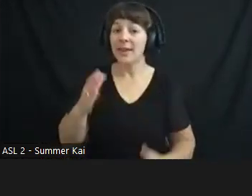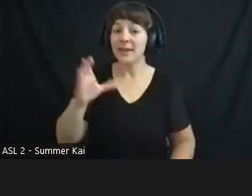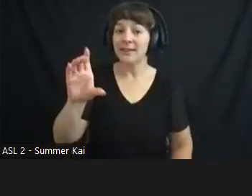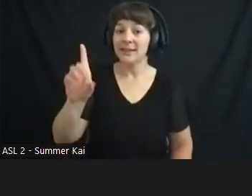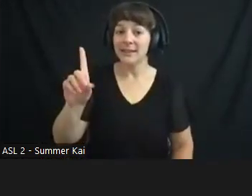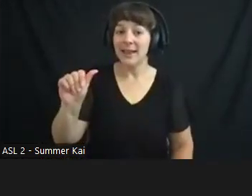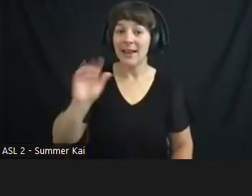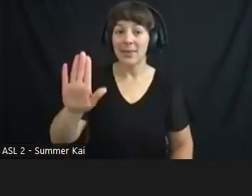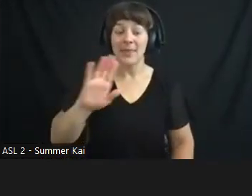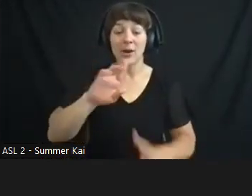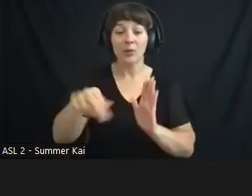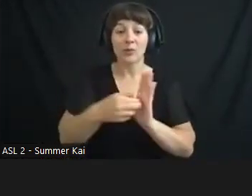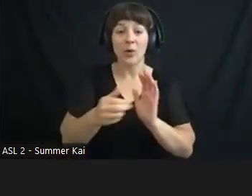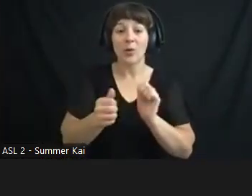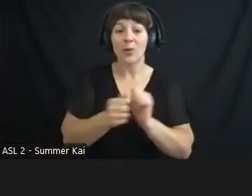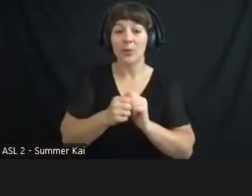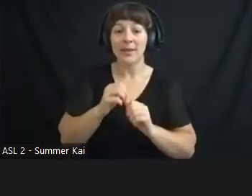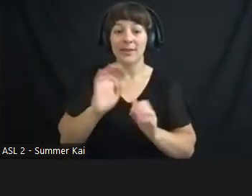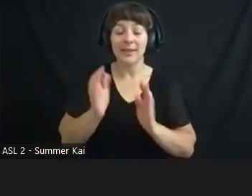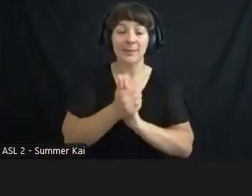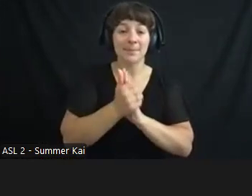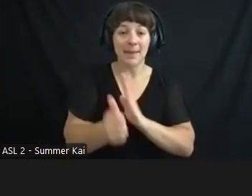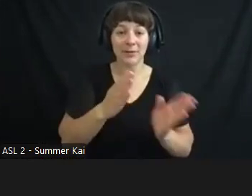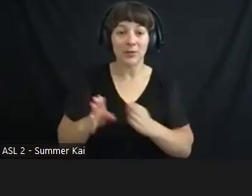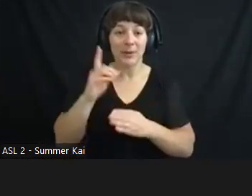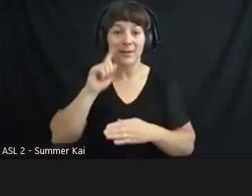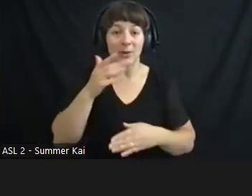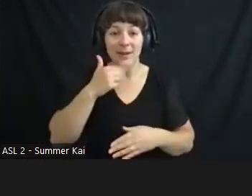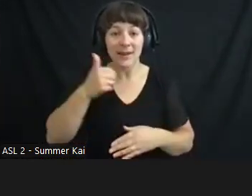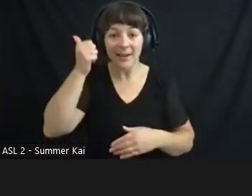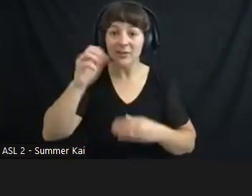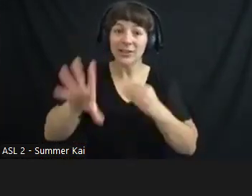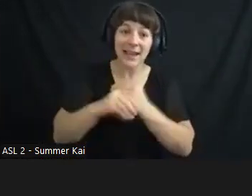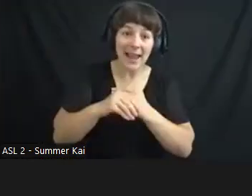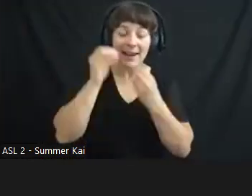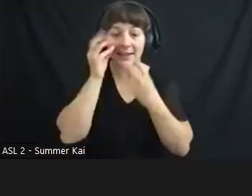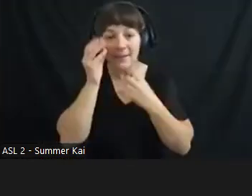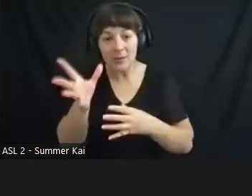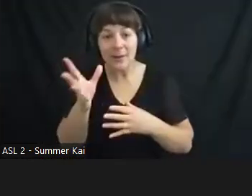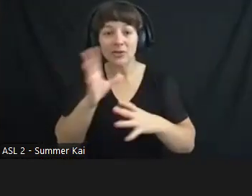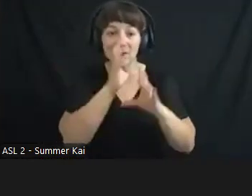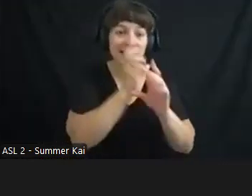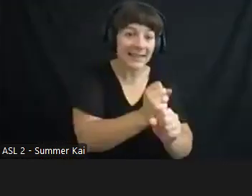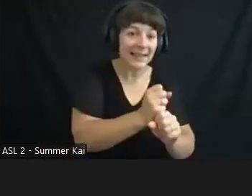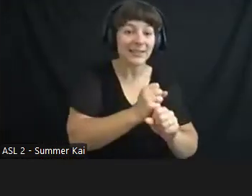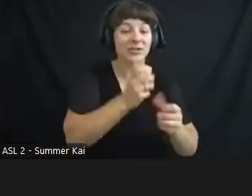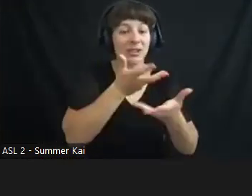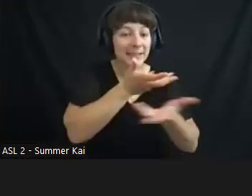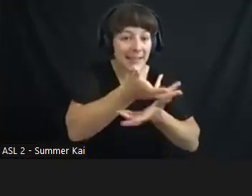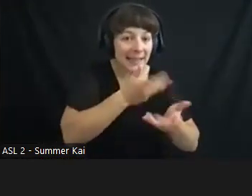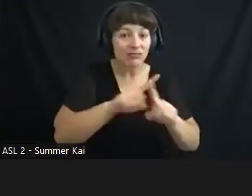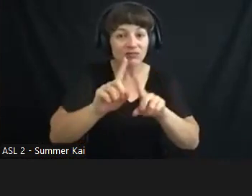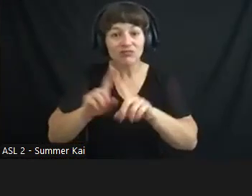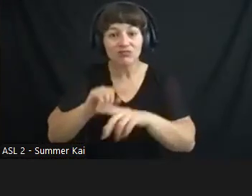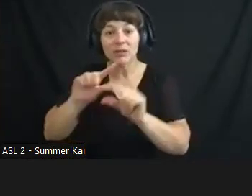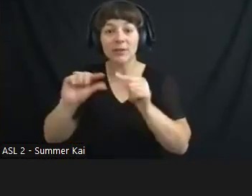aging, bringing back what the original recommendations were, adding to new ones each year, engaging CalSTA, engaging Caltrans, but